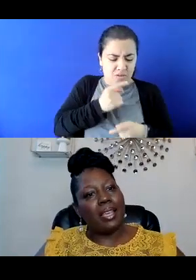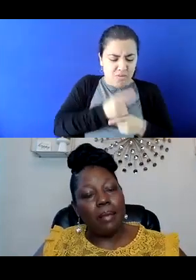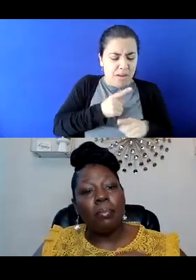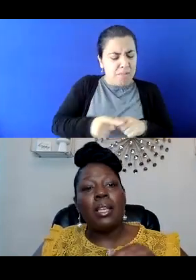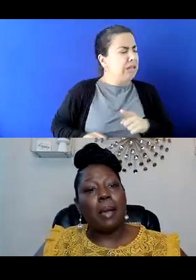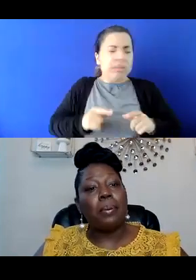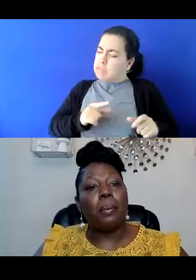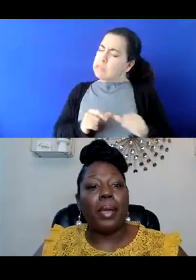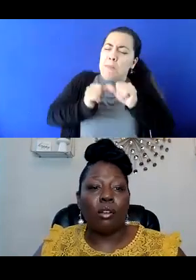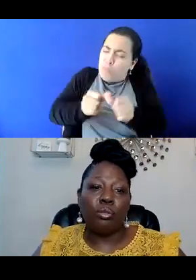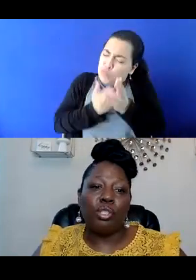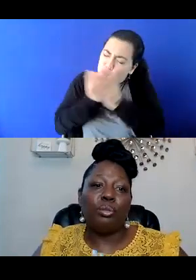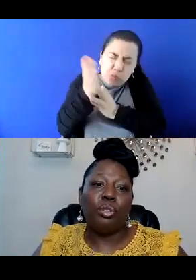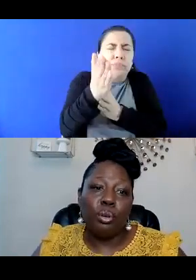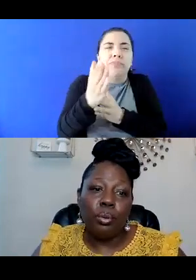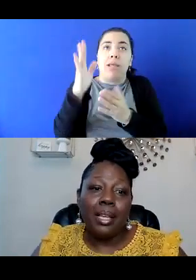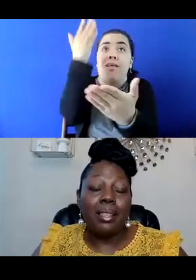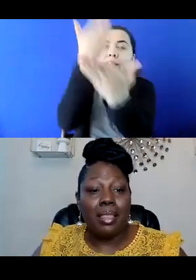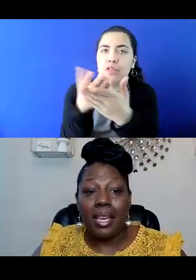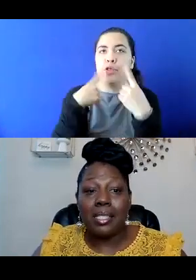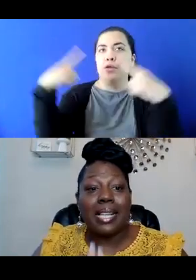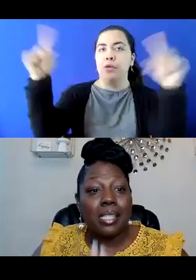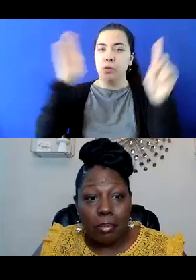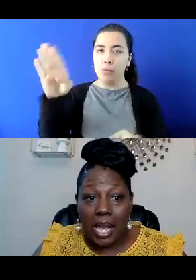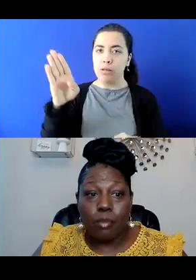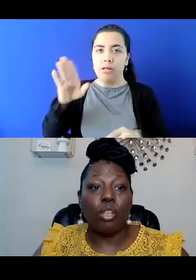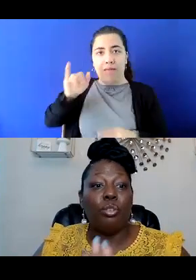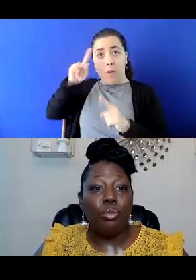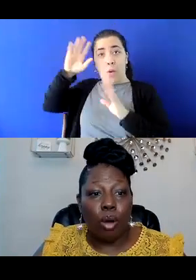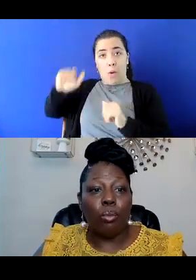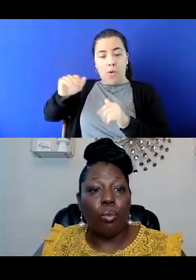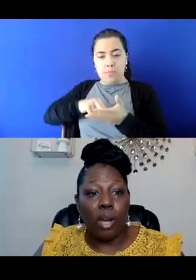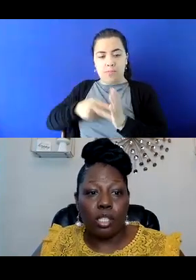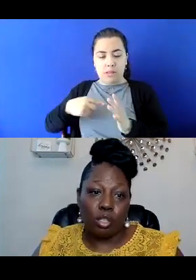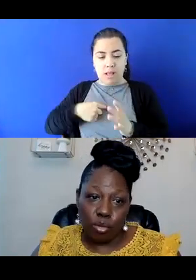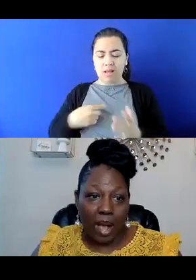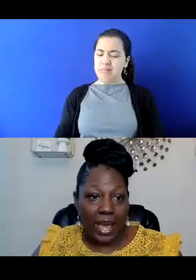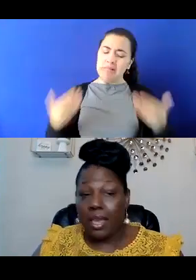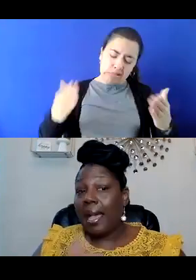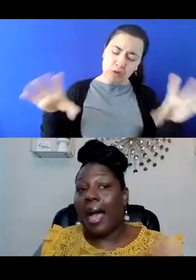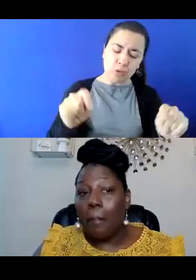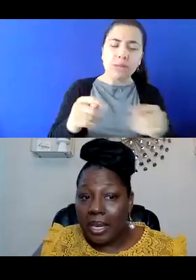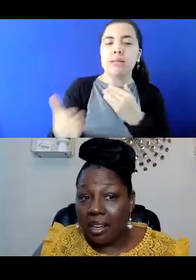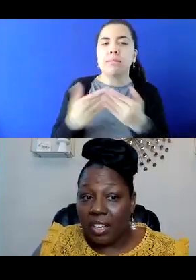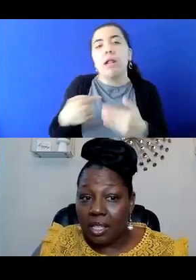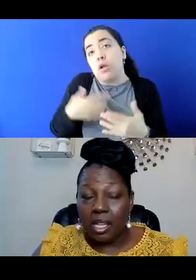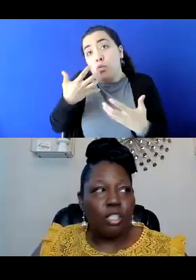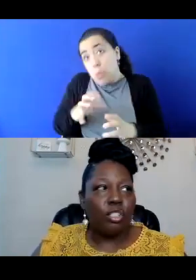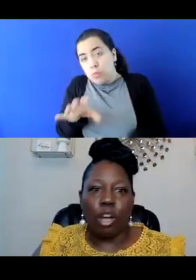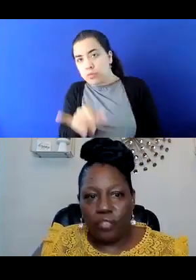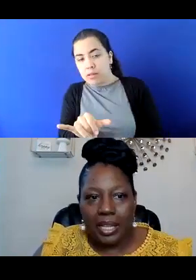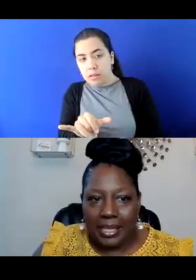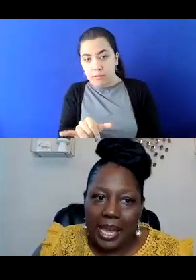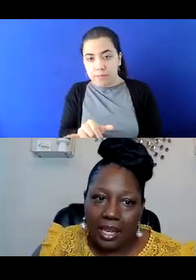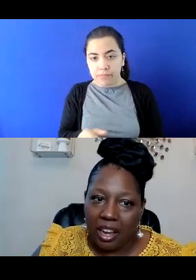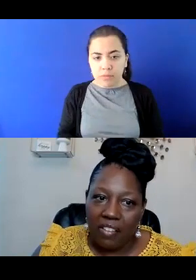that thing that propels you to do the things that sometimes you don't want to do, right? How many of us